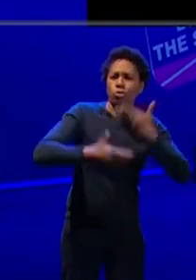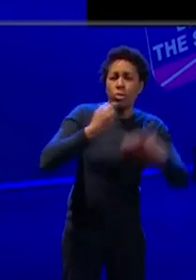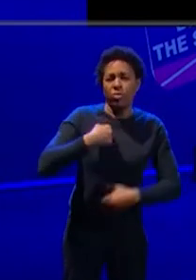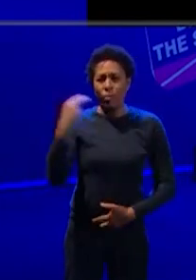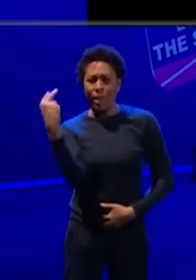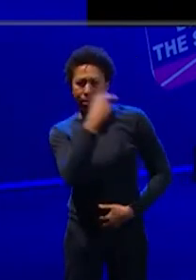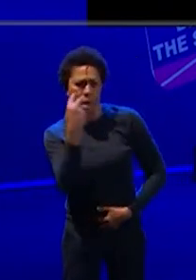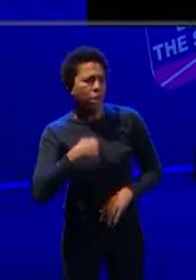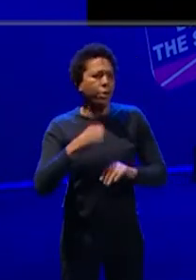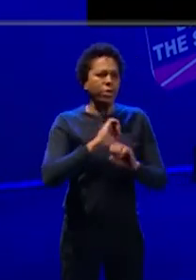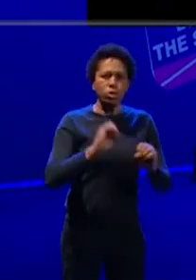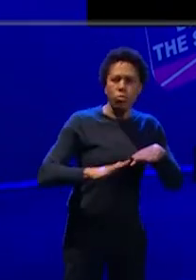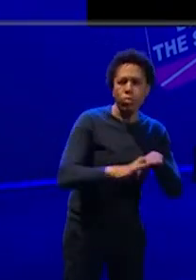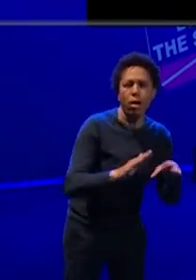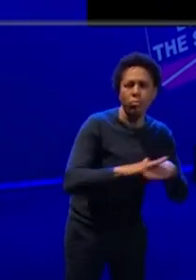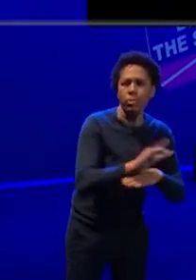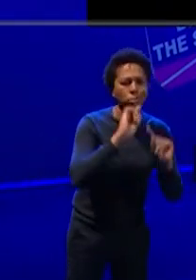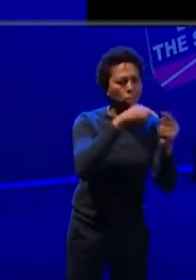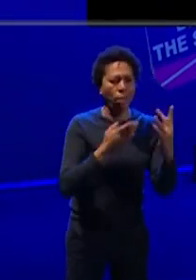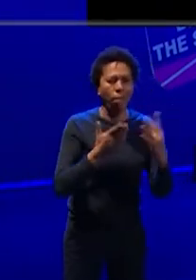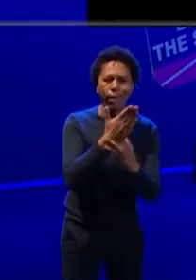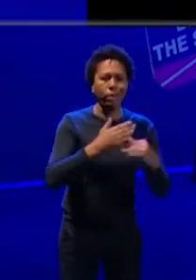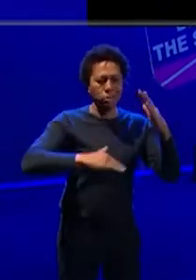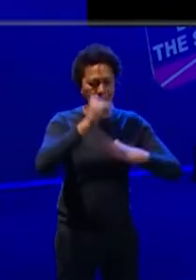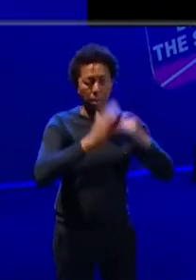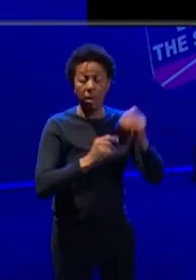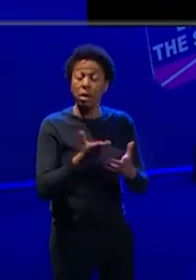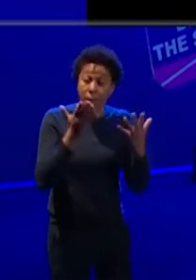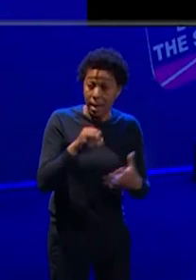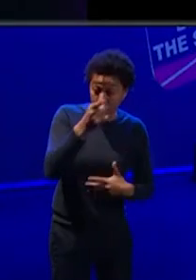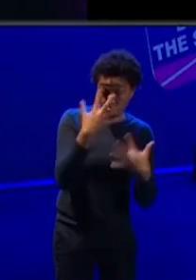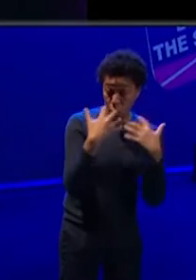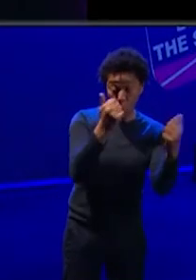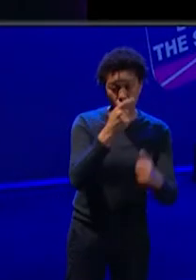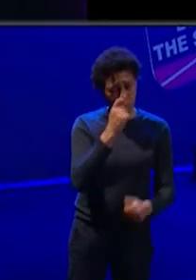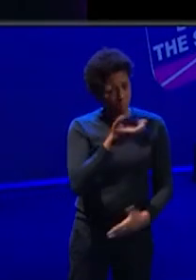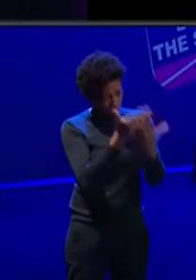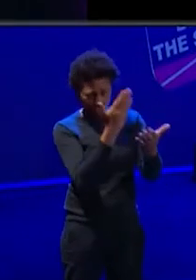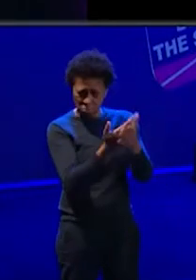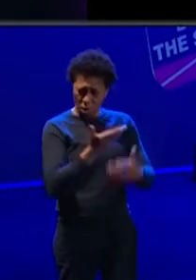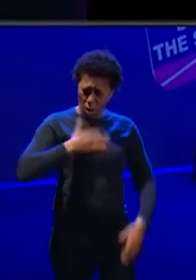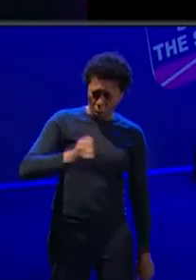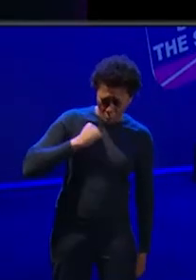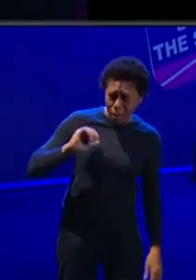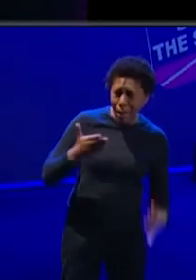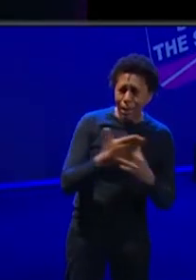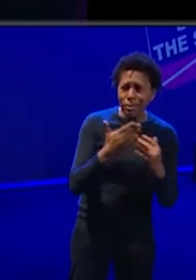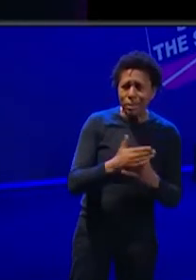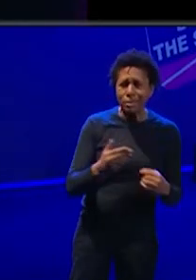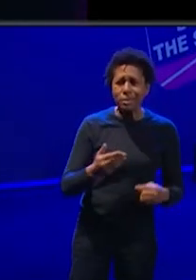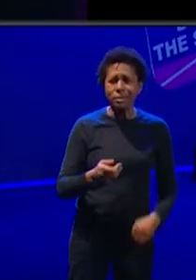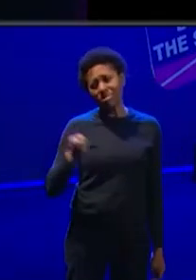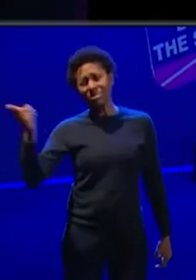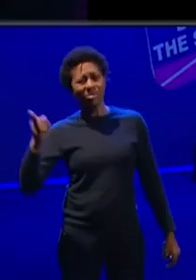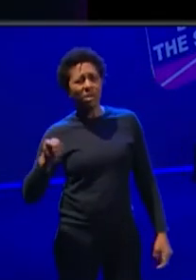look at the positive thing. People can say that now, and I think as audiences, you've got the power to demand better, you know, and drown out the far right